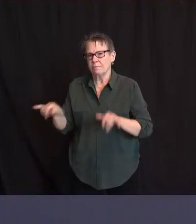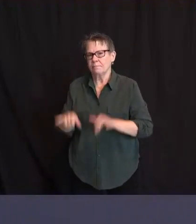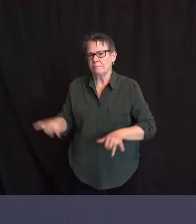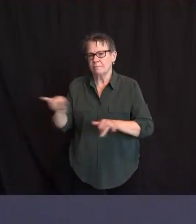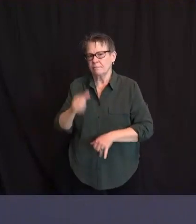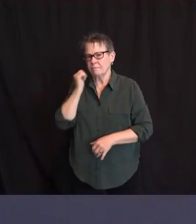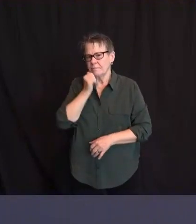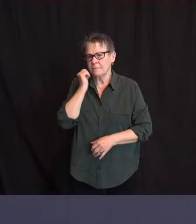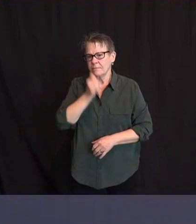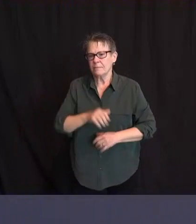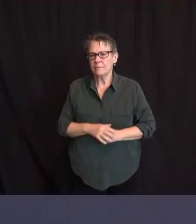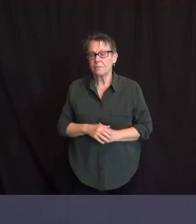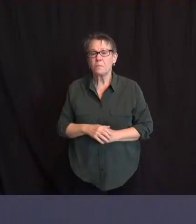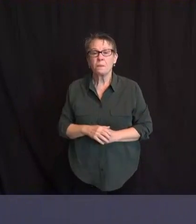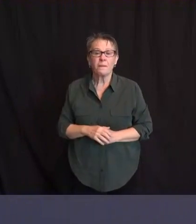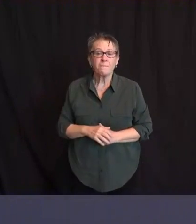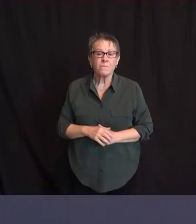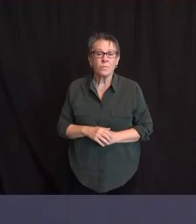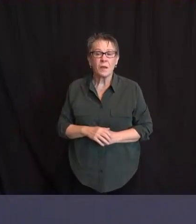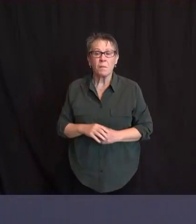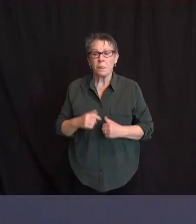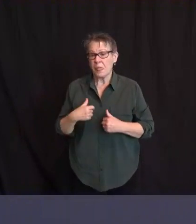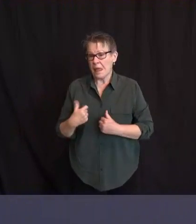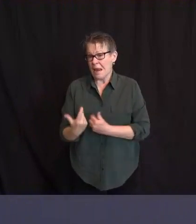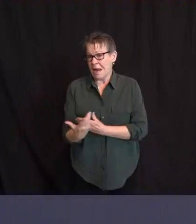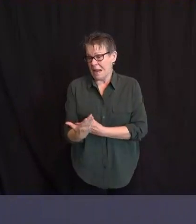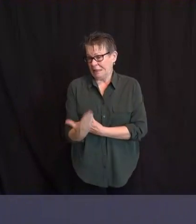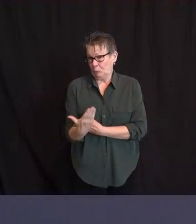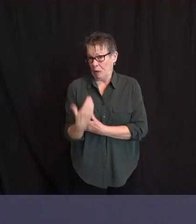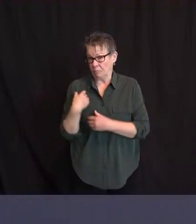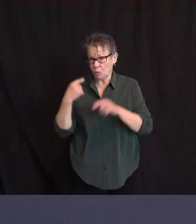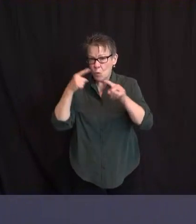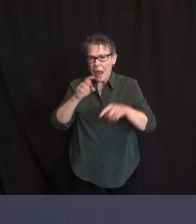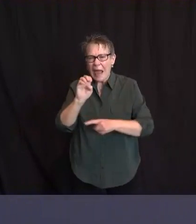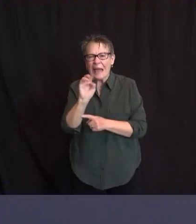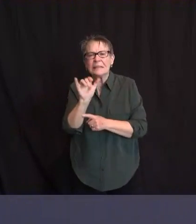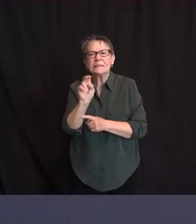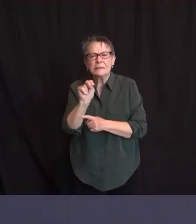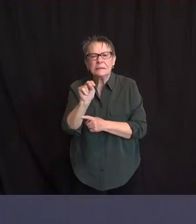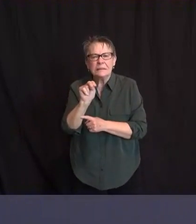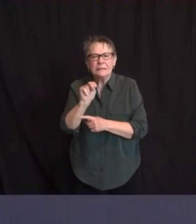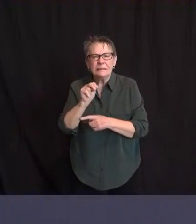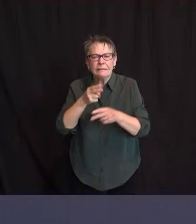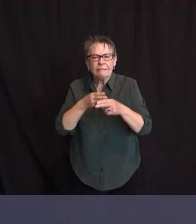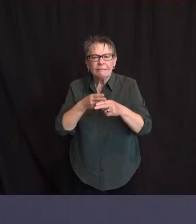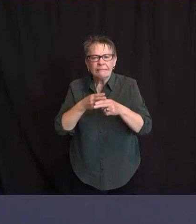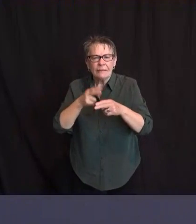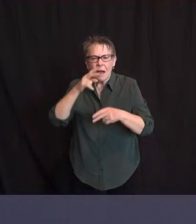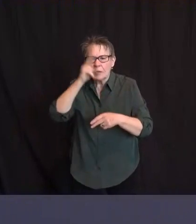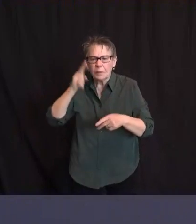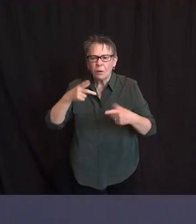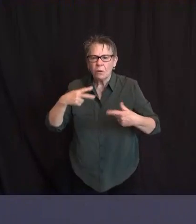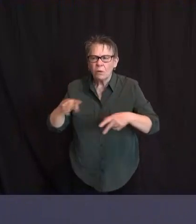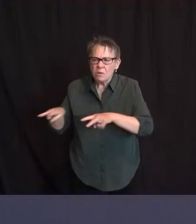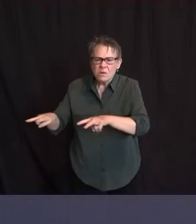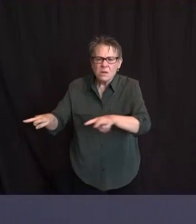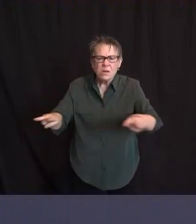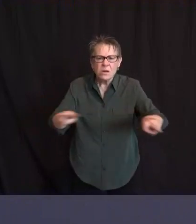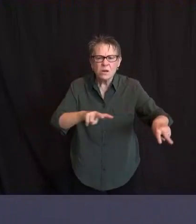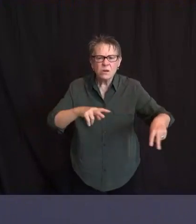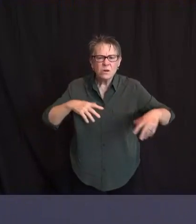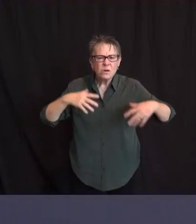Edison. These field medical stations will be vital to support our regional hospitals, and we need